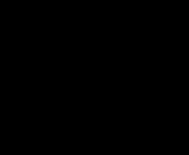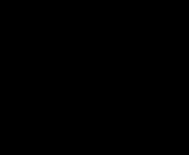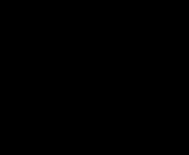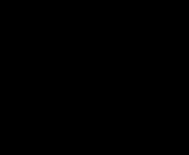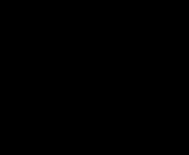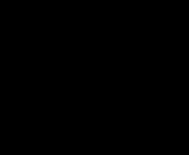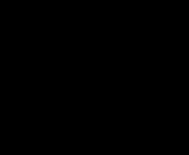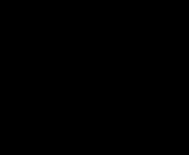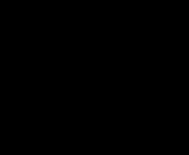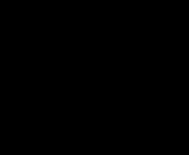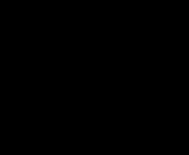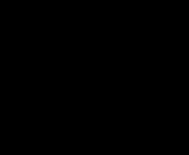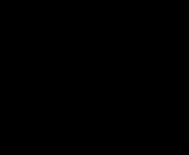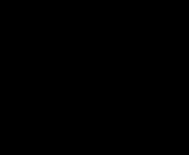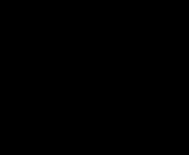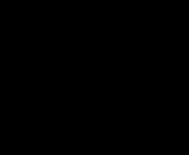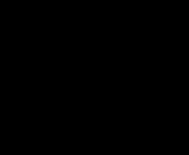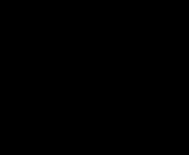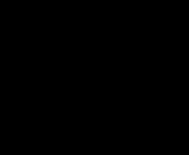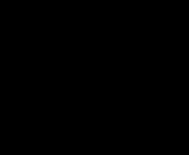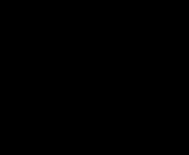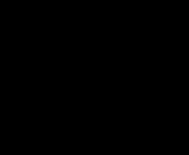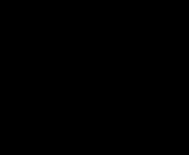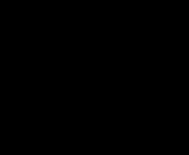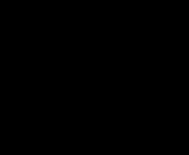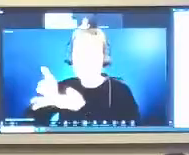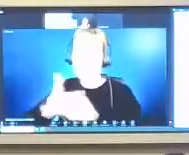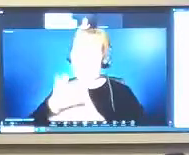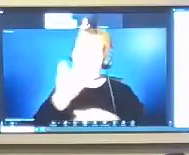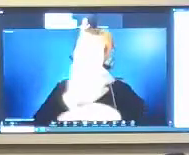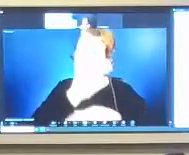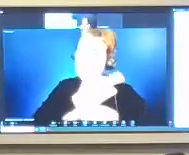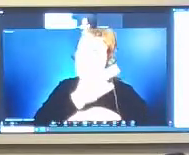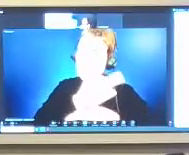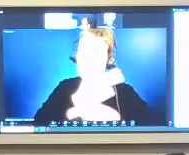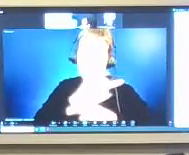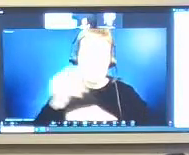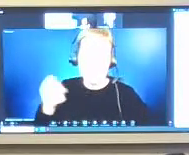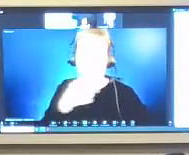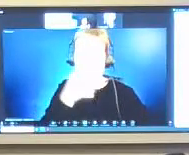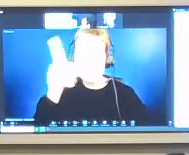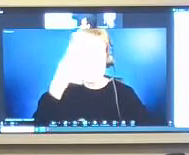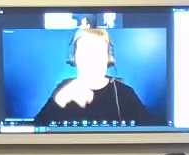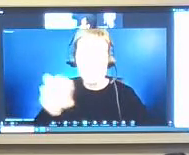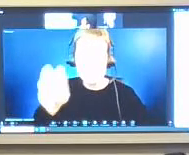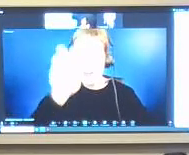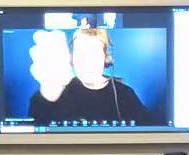all. Stay off the Thank roads. you. There's crazy maniacs out there behind the wheel.